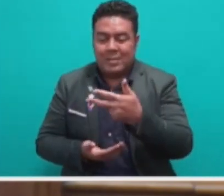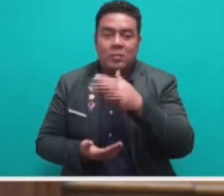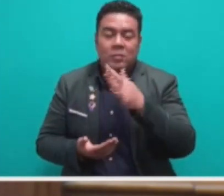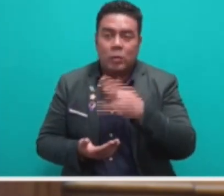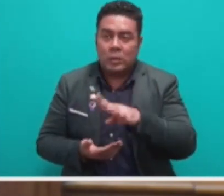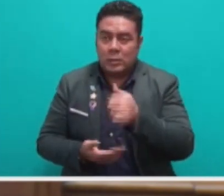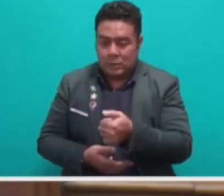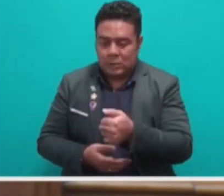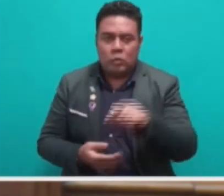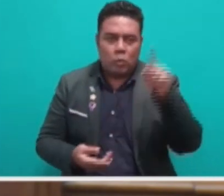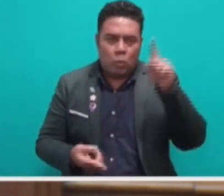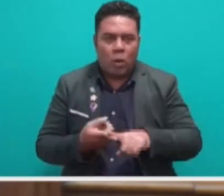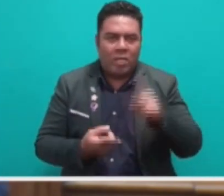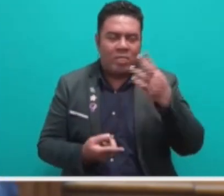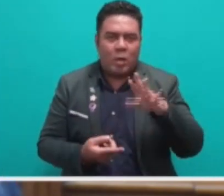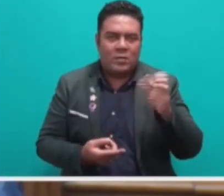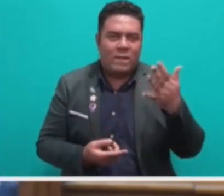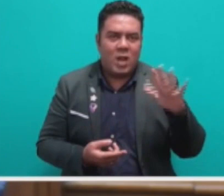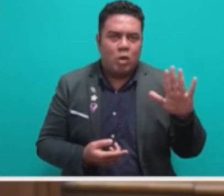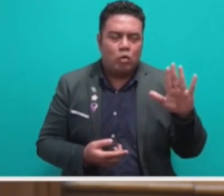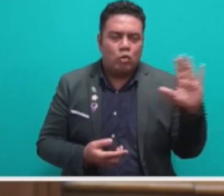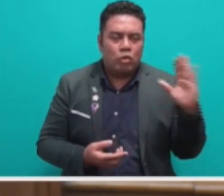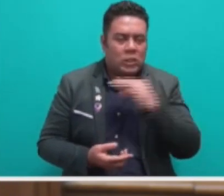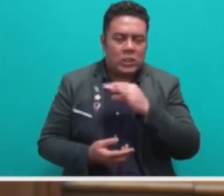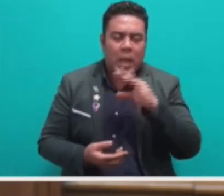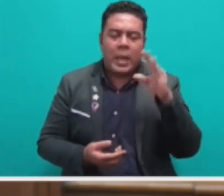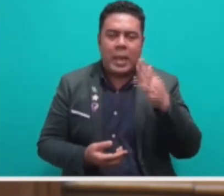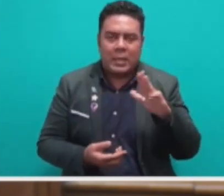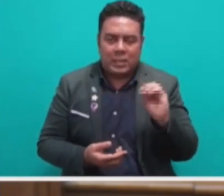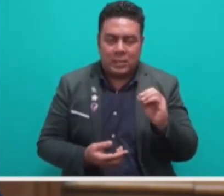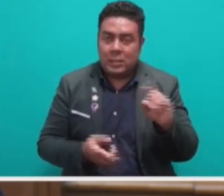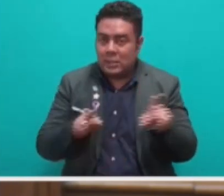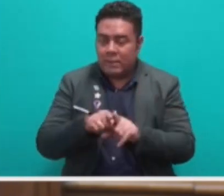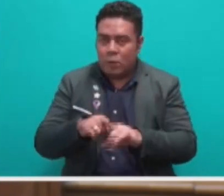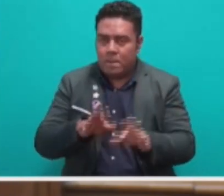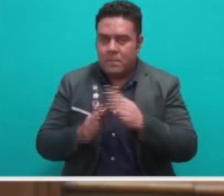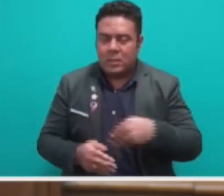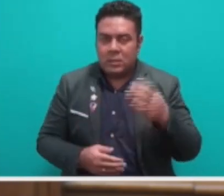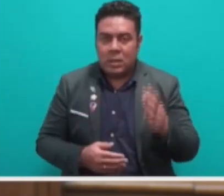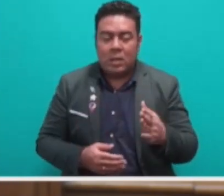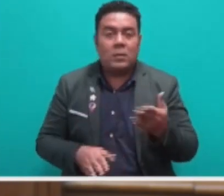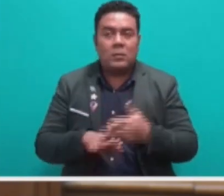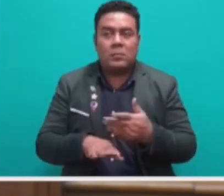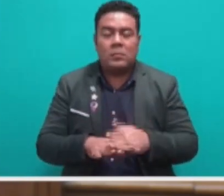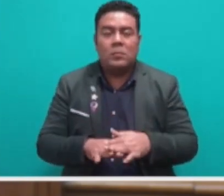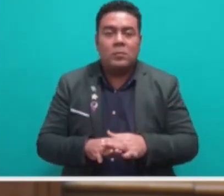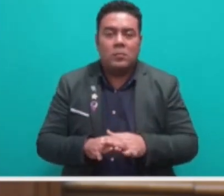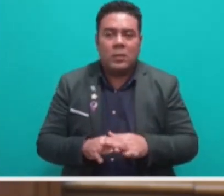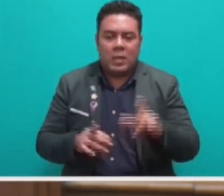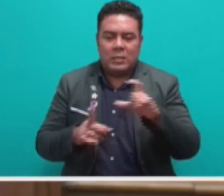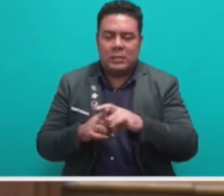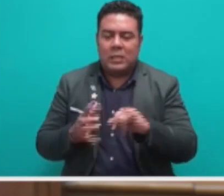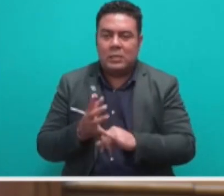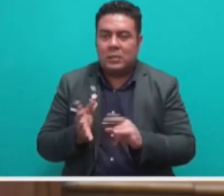2,826 to 1,590. Similarly, for ministers, the new formula reduced their